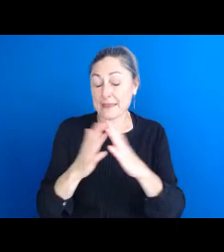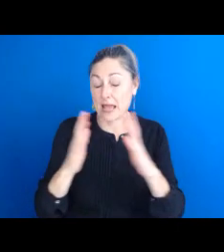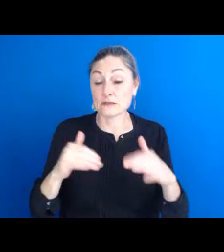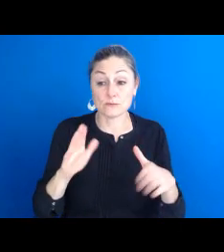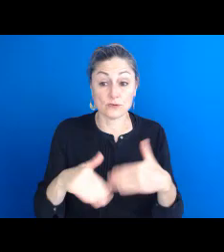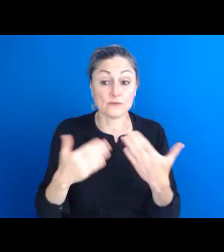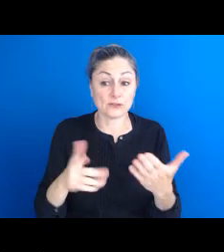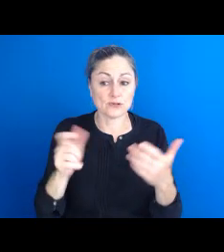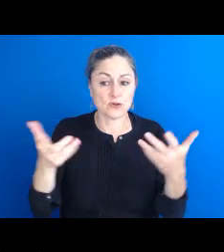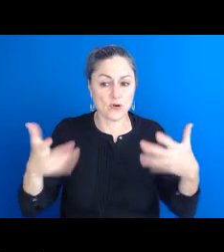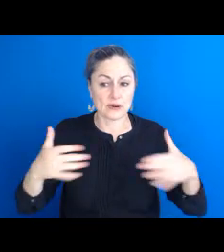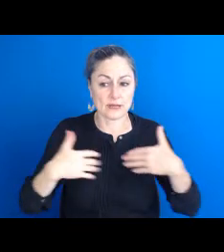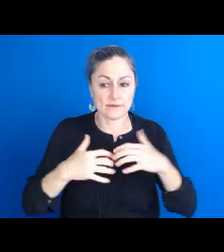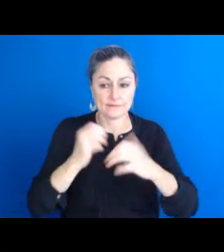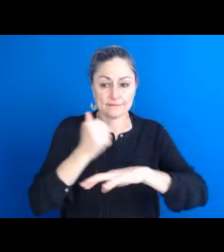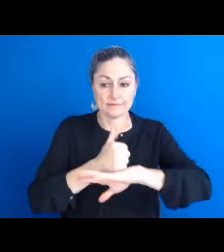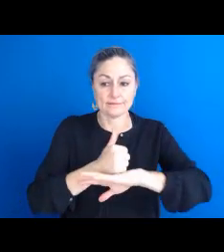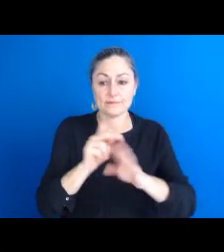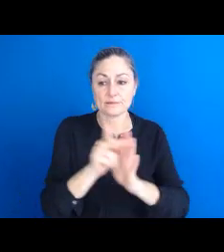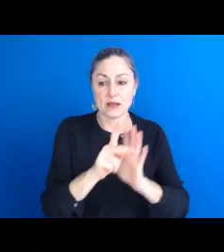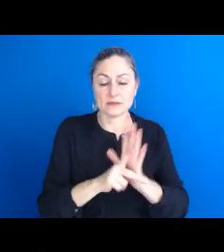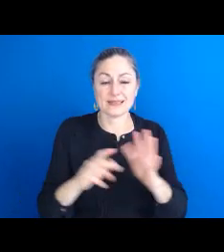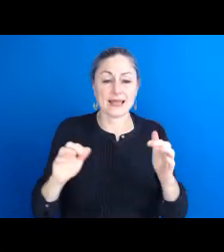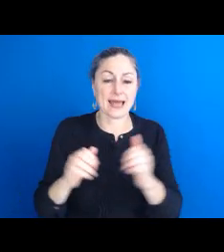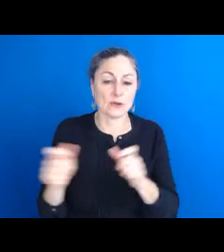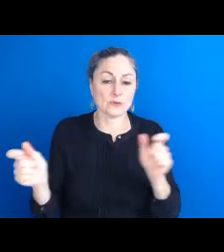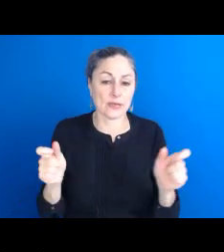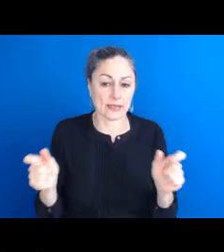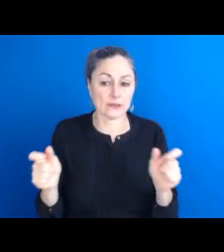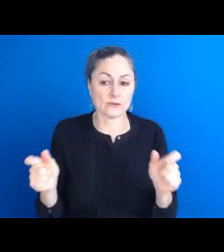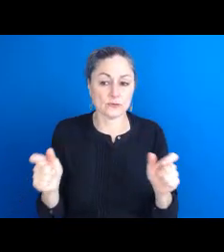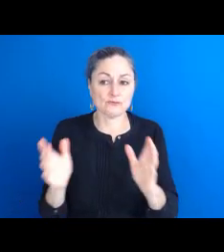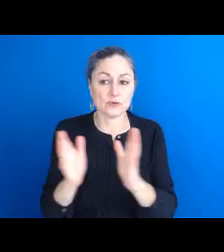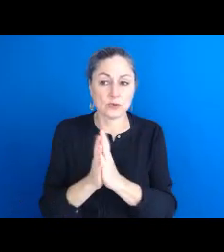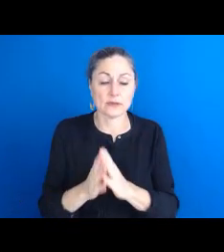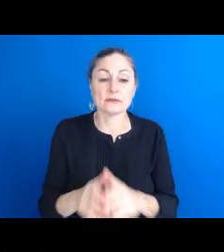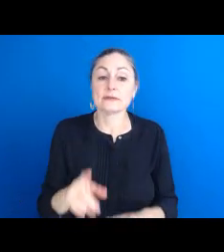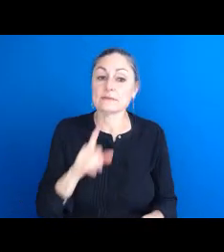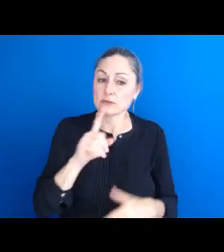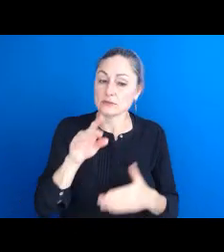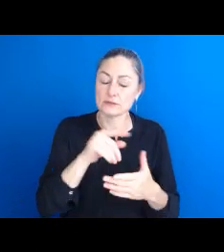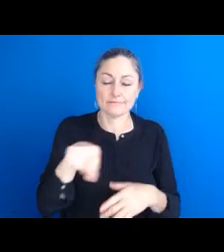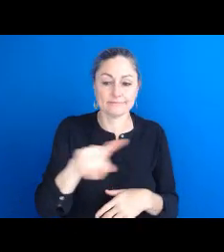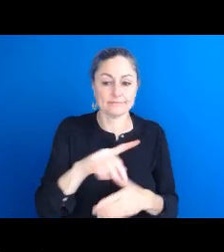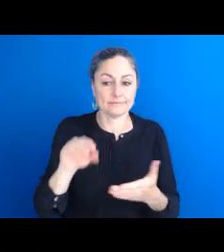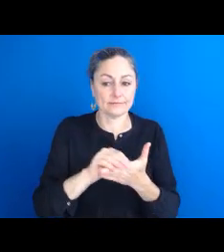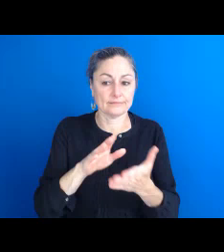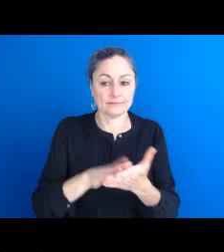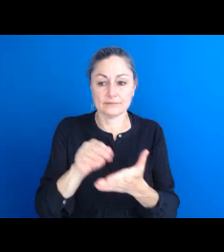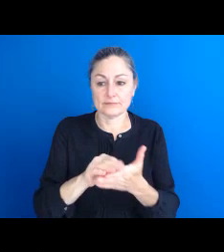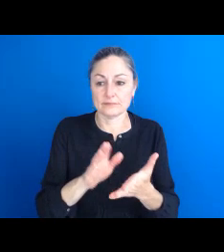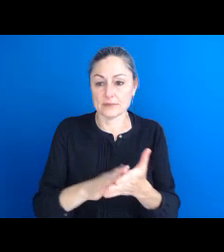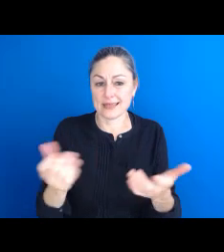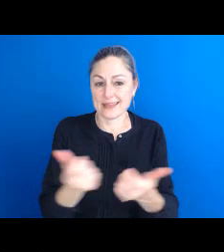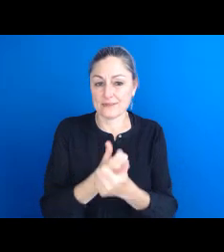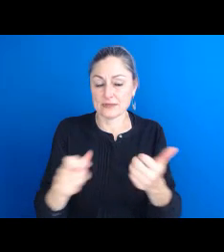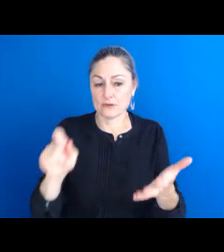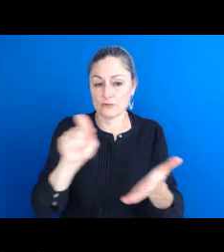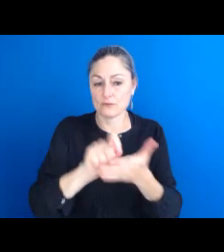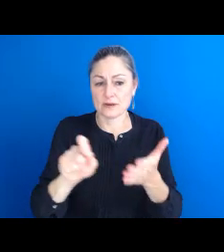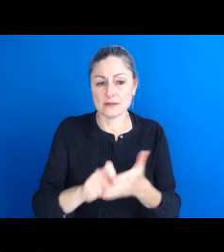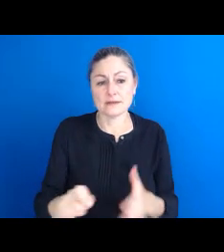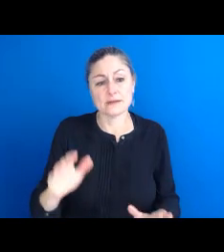an established policy on how they're going to handle these requests. Make sure that they're documenting everything in writing. Make sure that they're